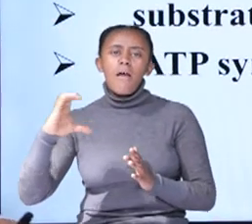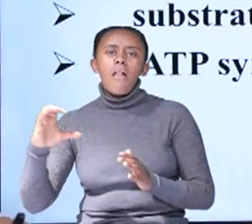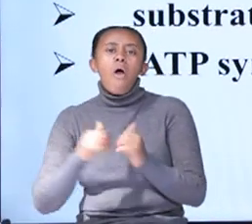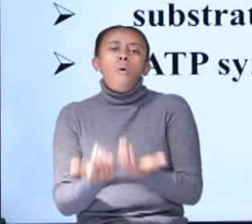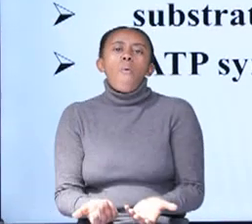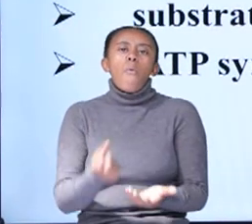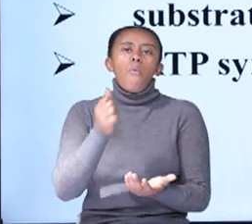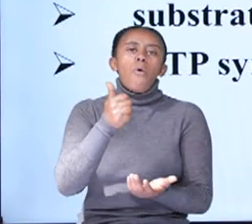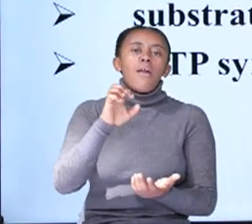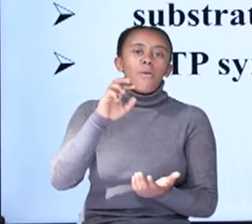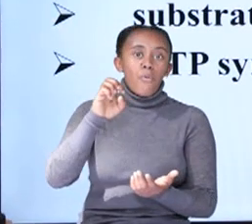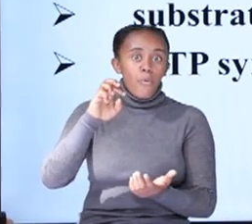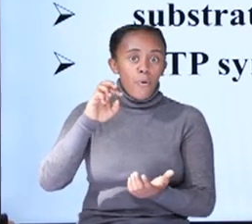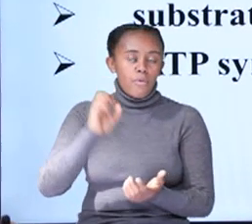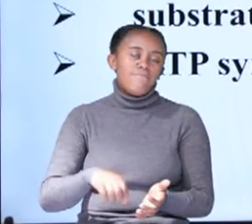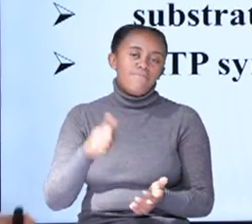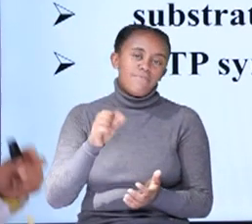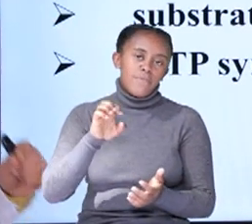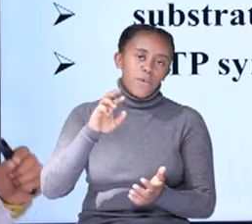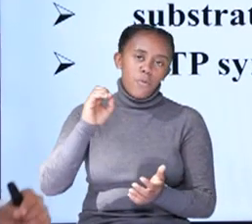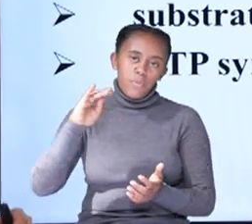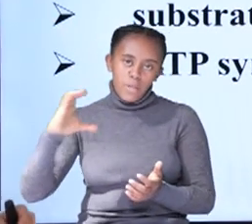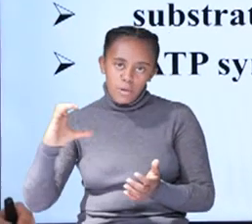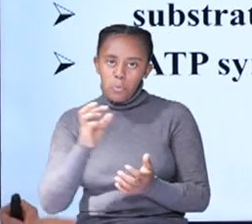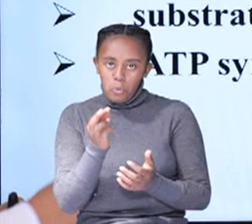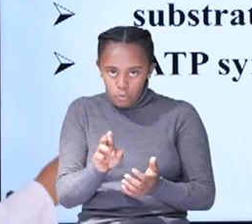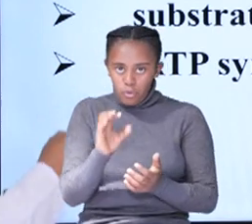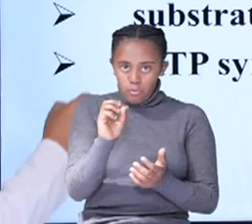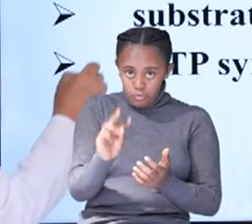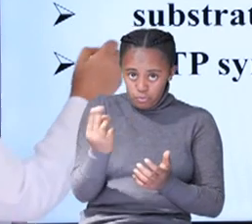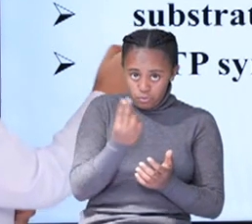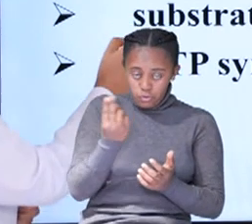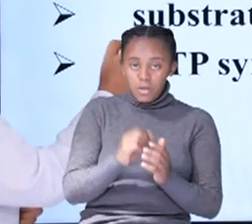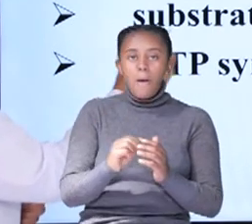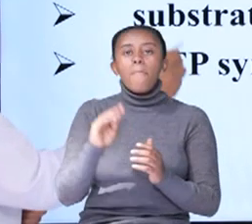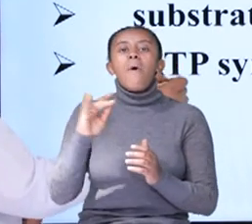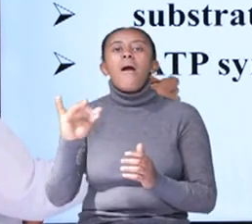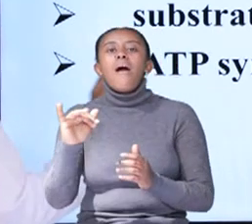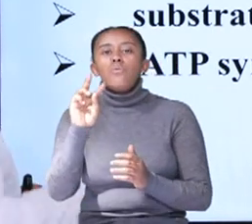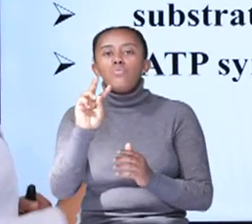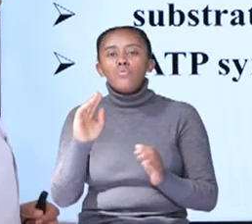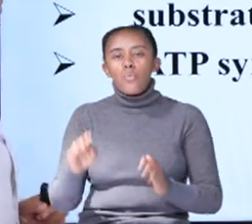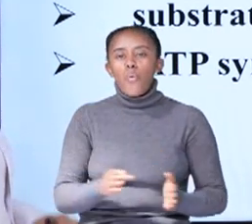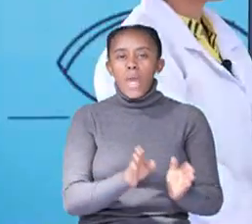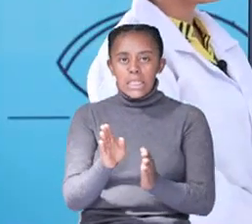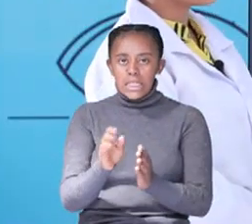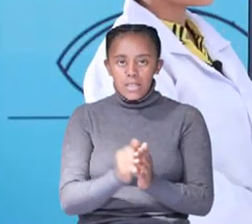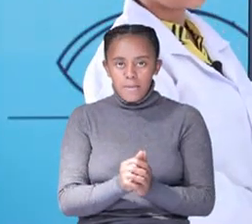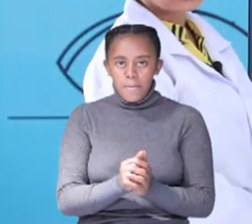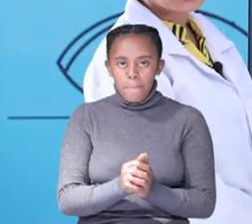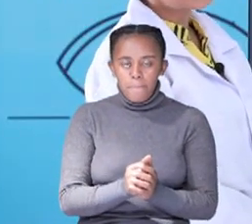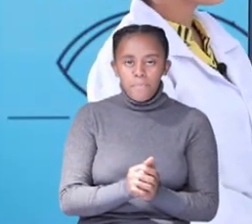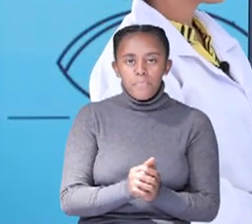aerobic respiration produces ATP? Aerobic respiration produces ATP by 2 ways: substrate